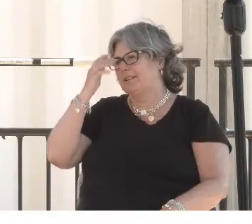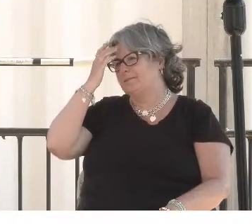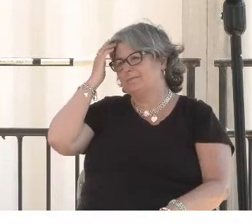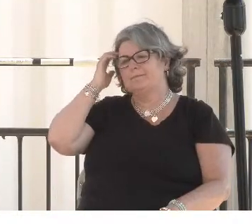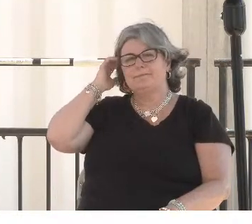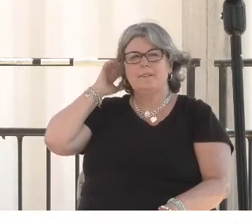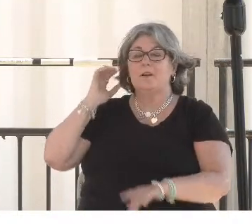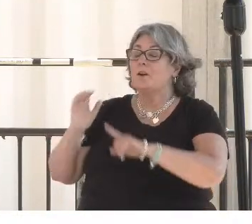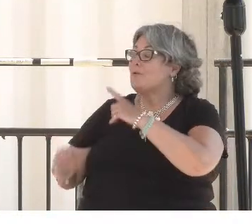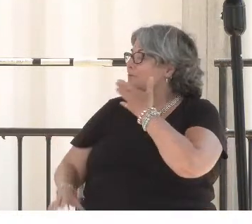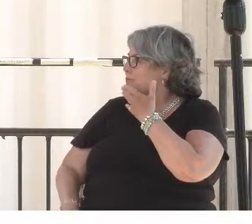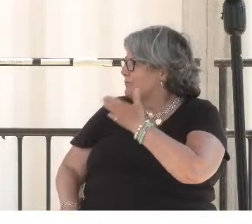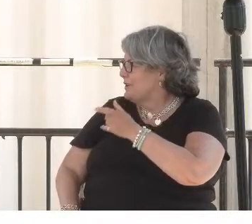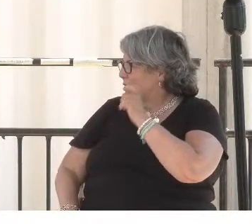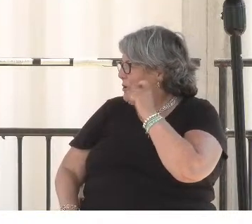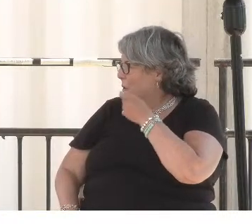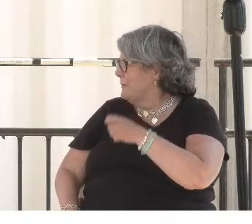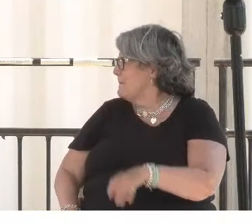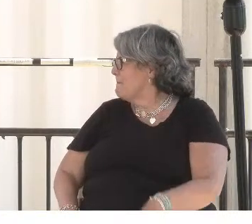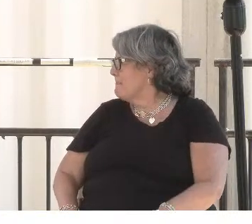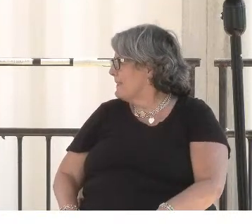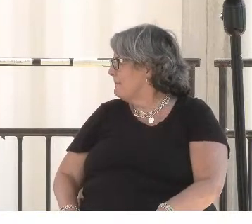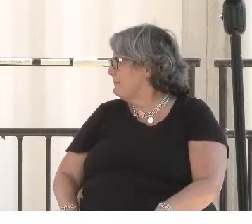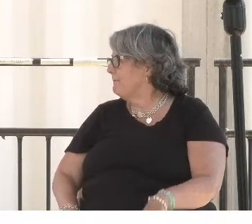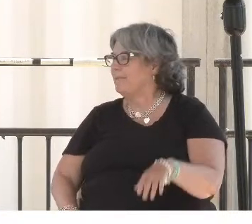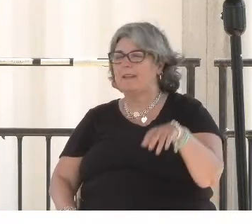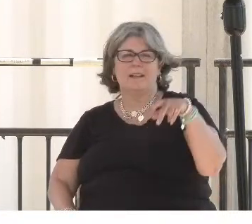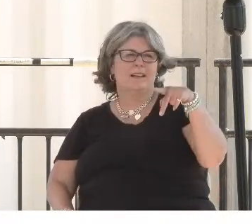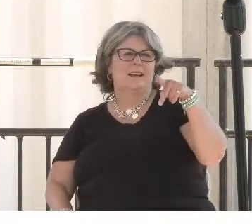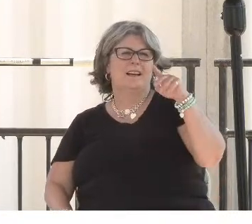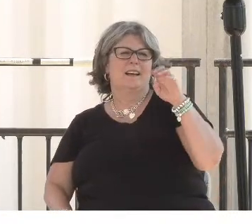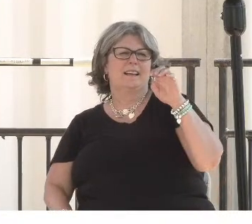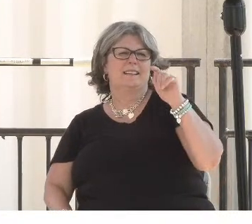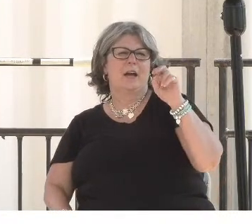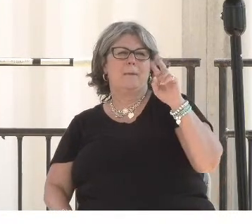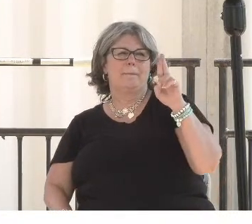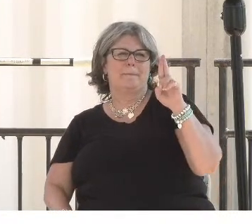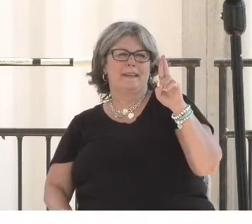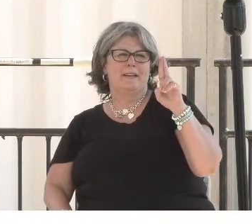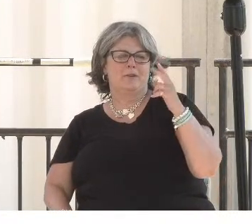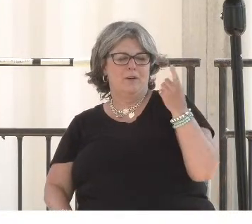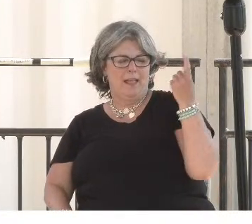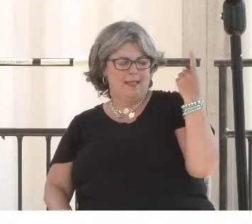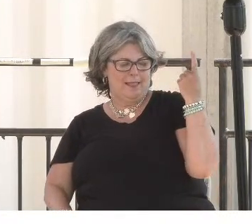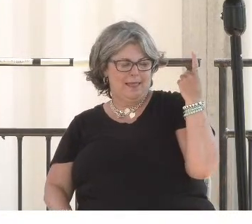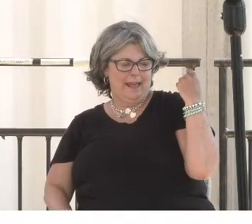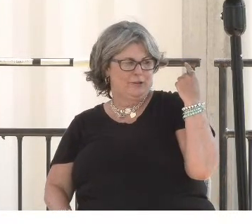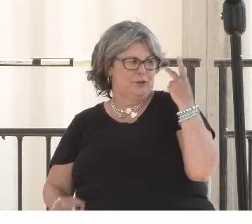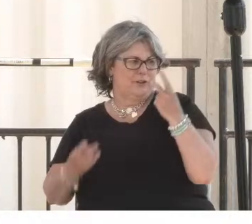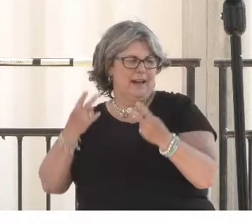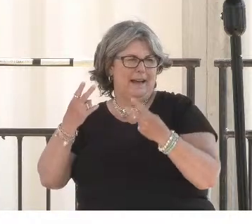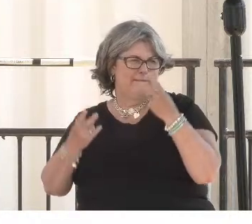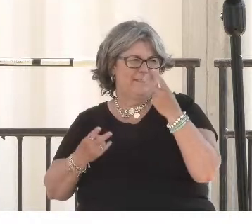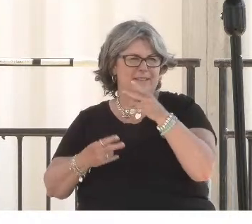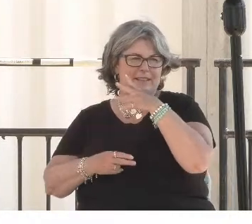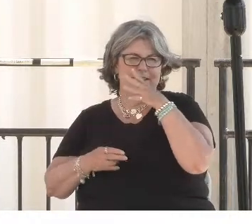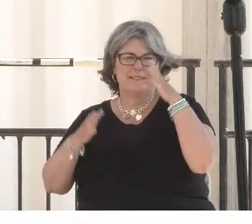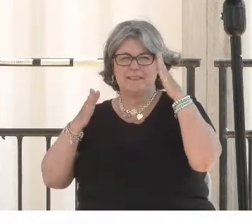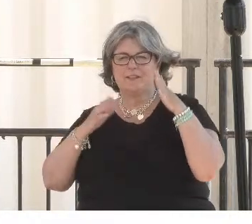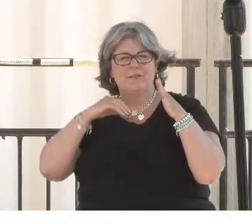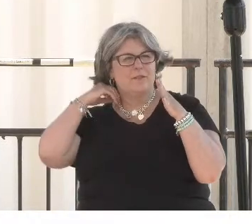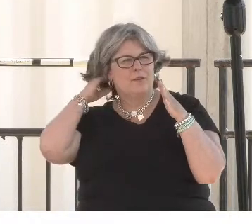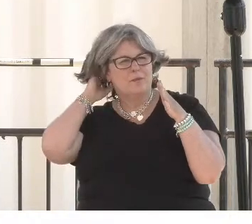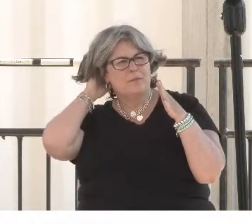Very cool. Let's bring in Peter. I did a piece last year, and I went and visited this farmer who's sort of on